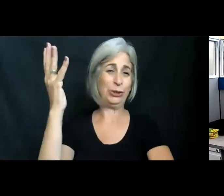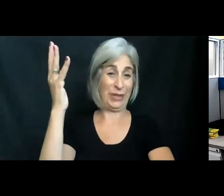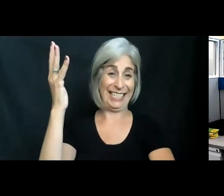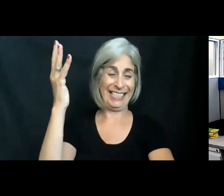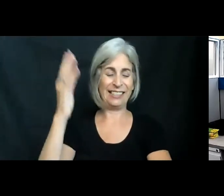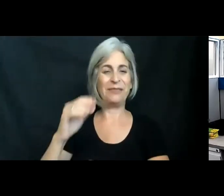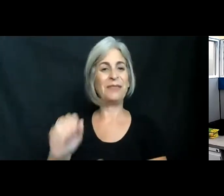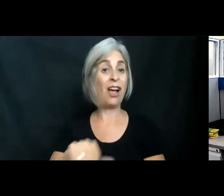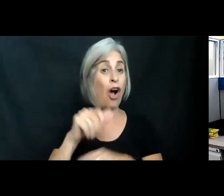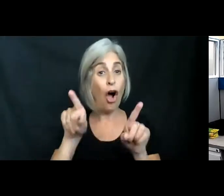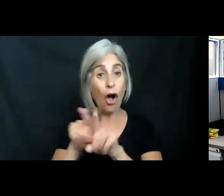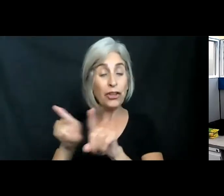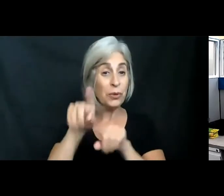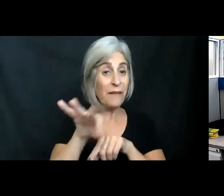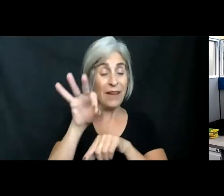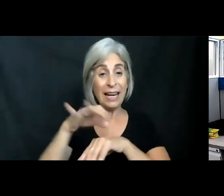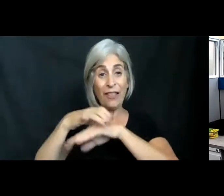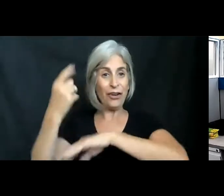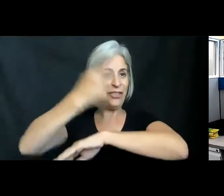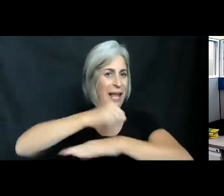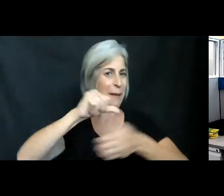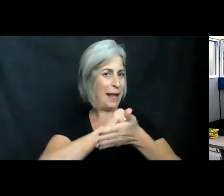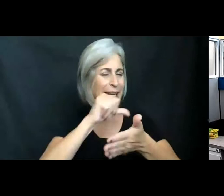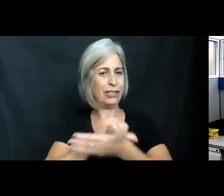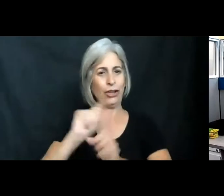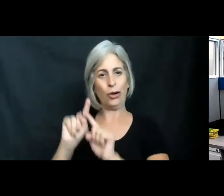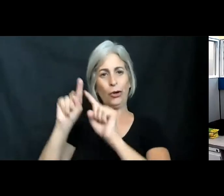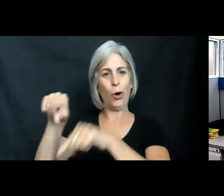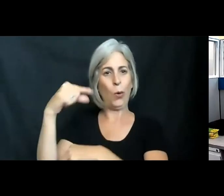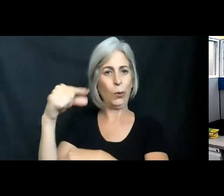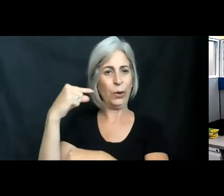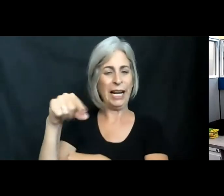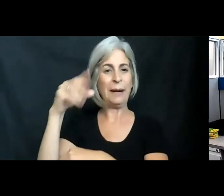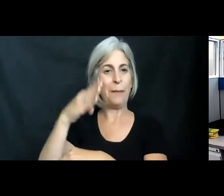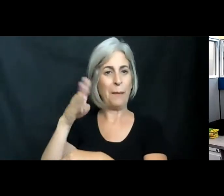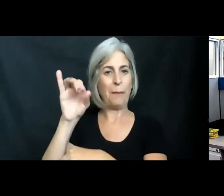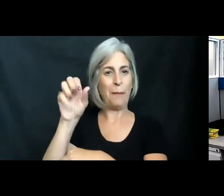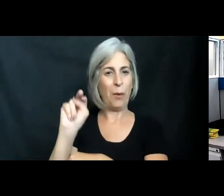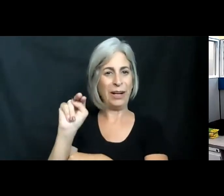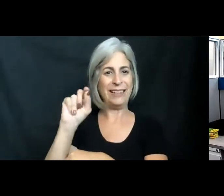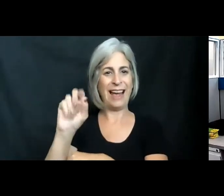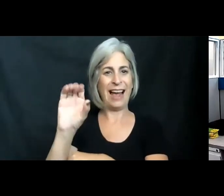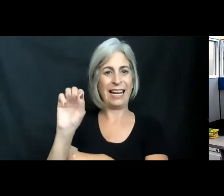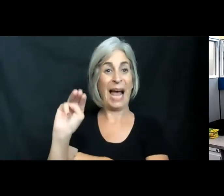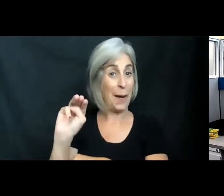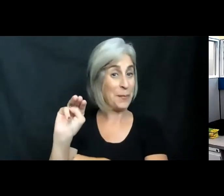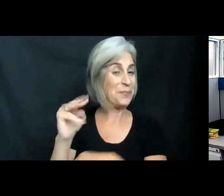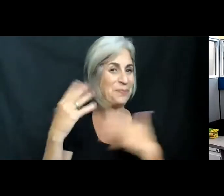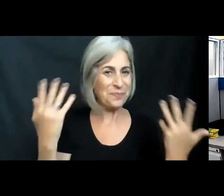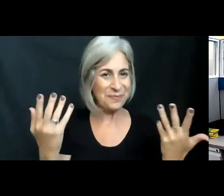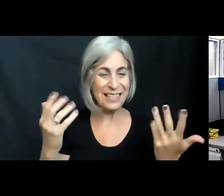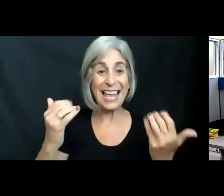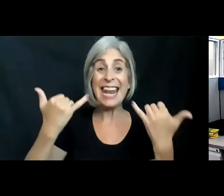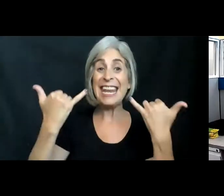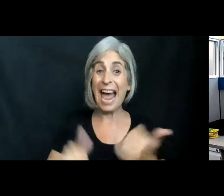and much more can be found on the Earth Day page at gogreenboynton.com. And now I will